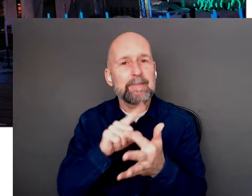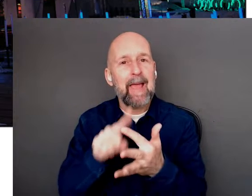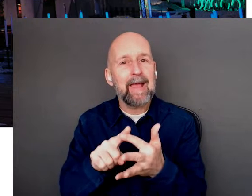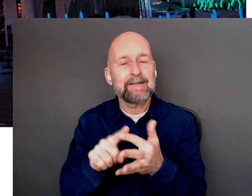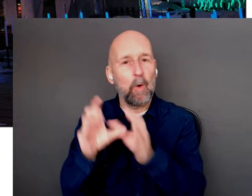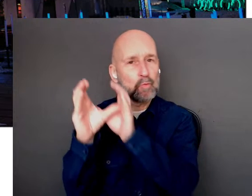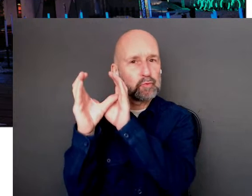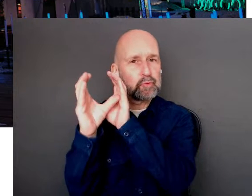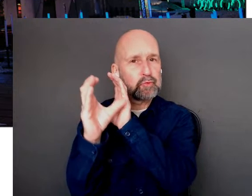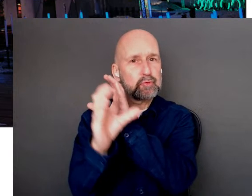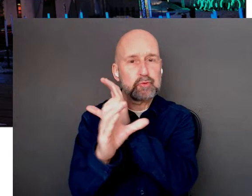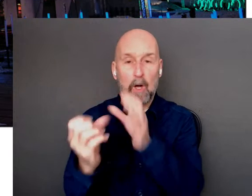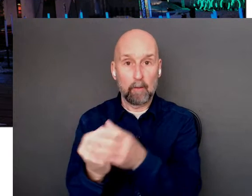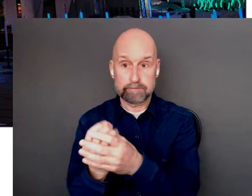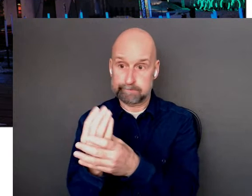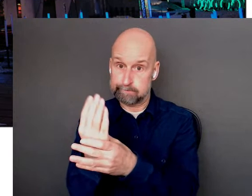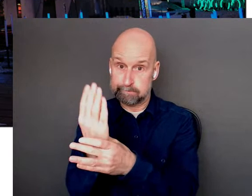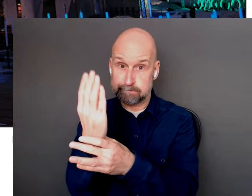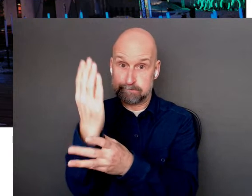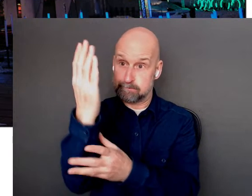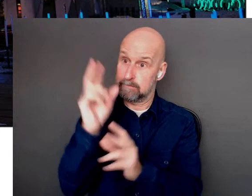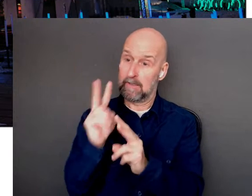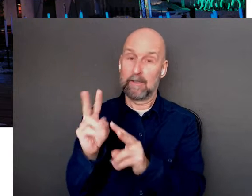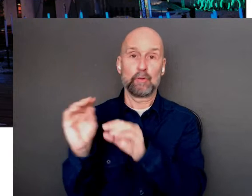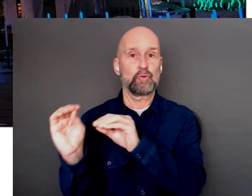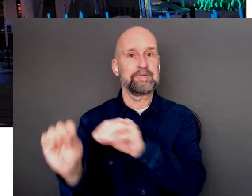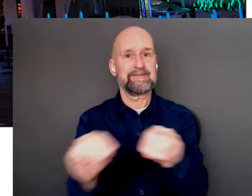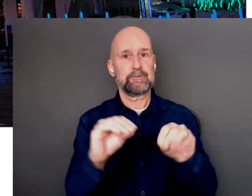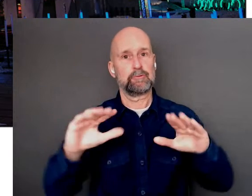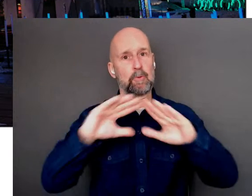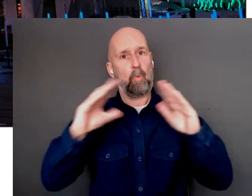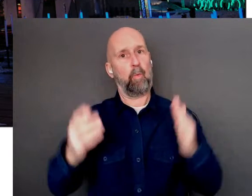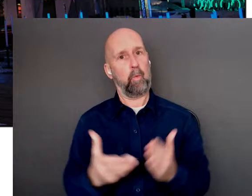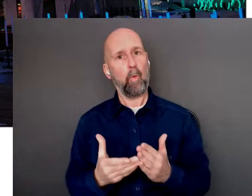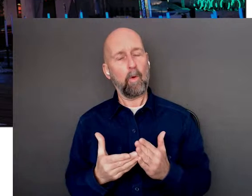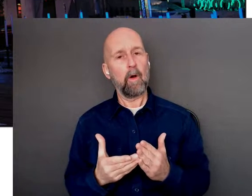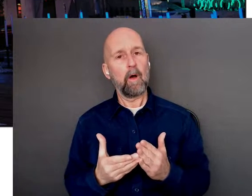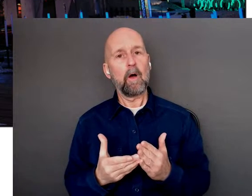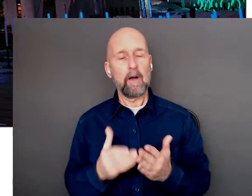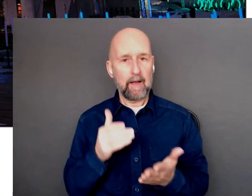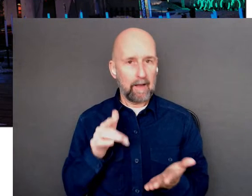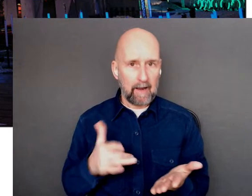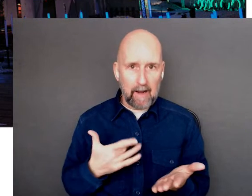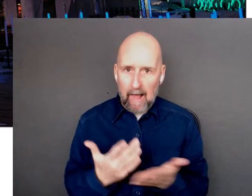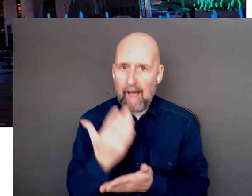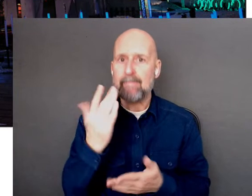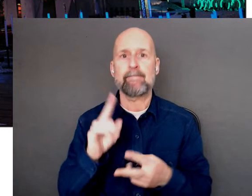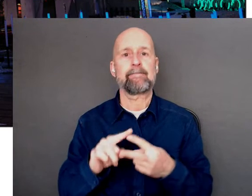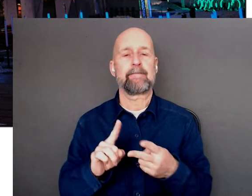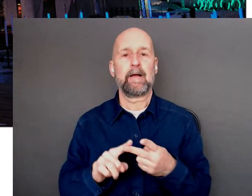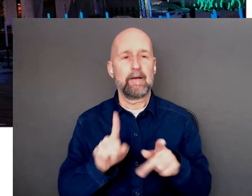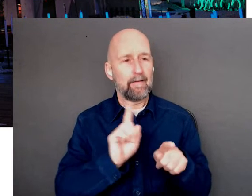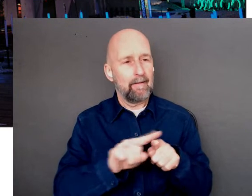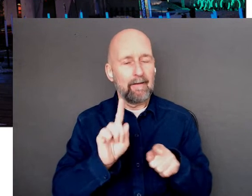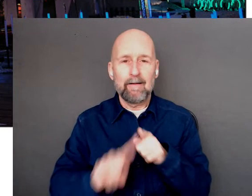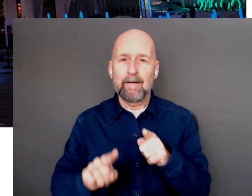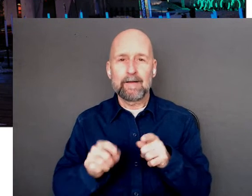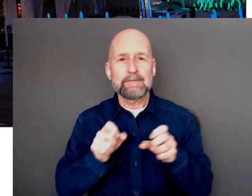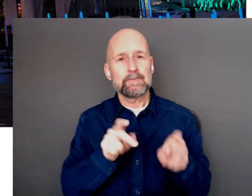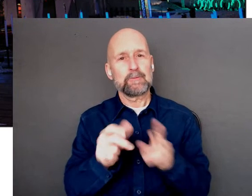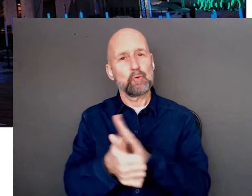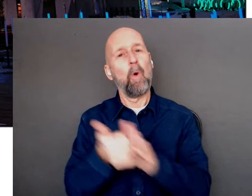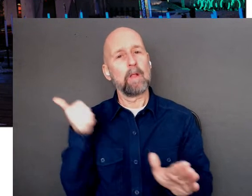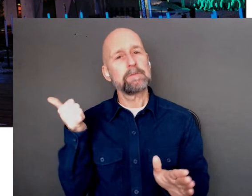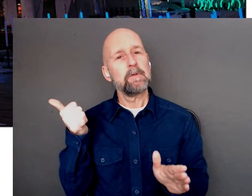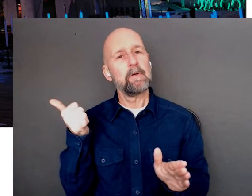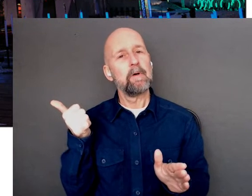out of nowhere to teach civilization about life and tools and everything. So we kind of